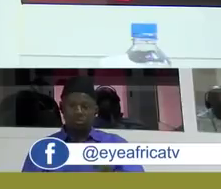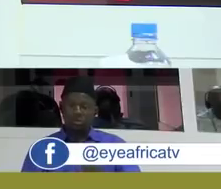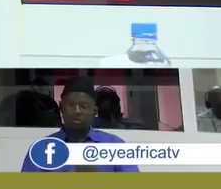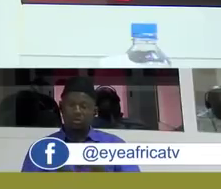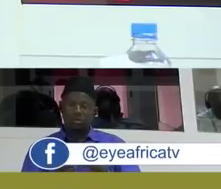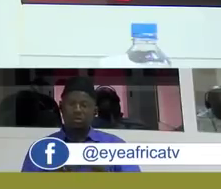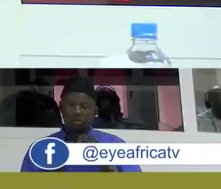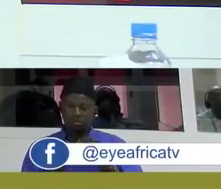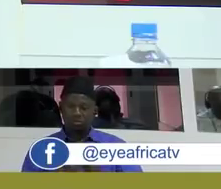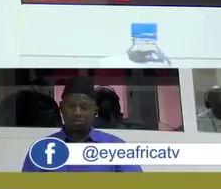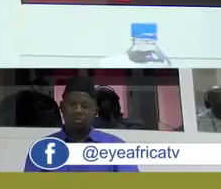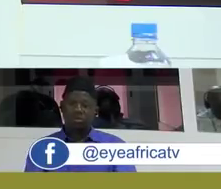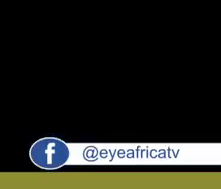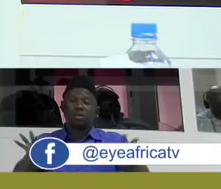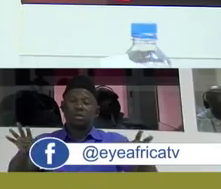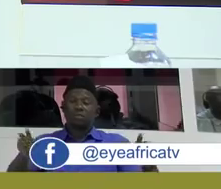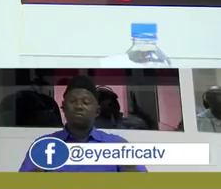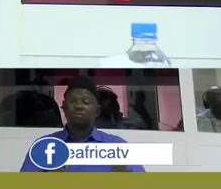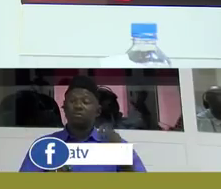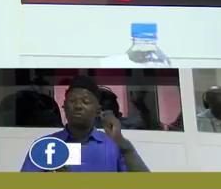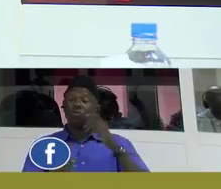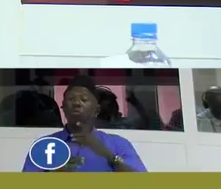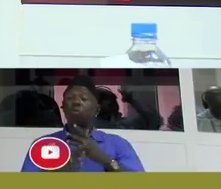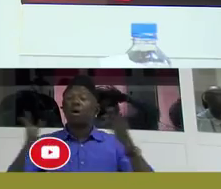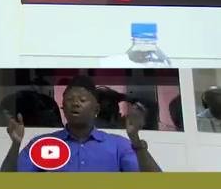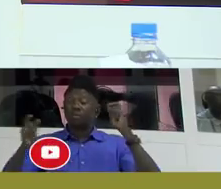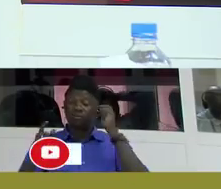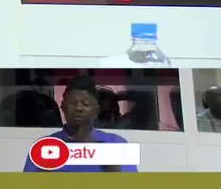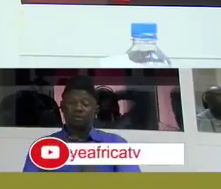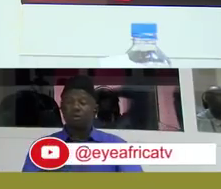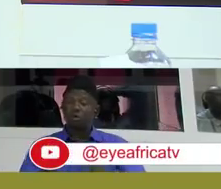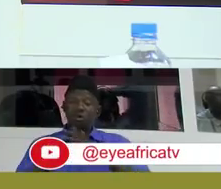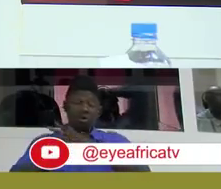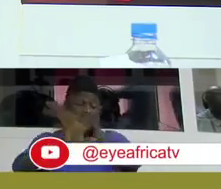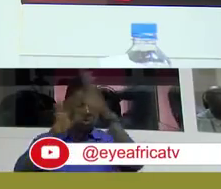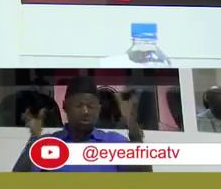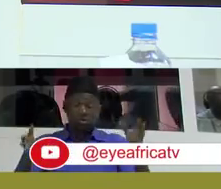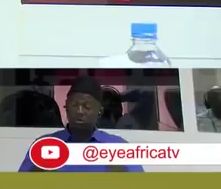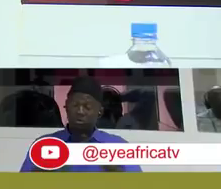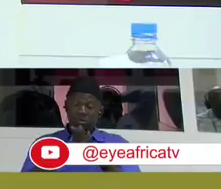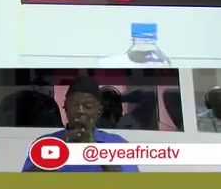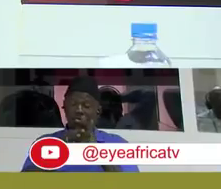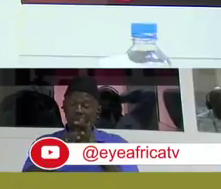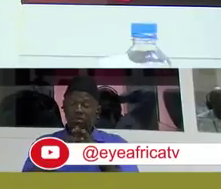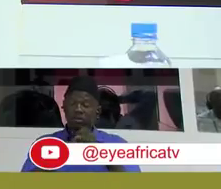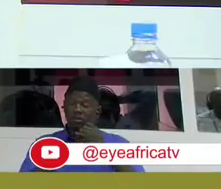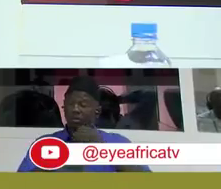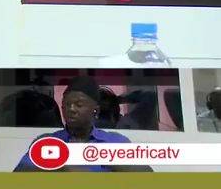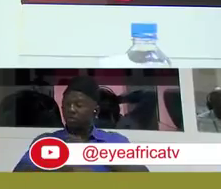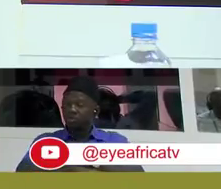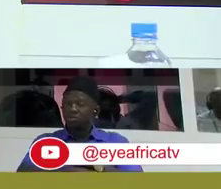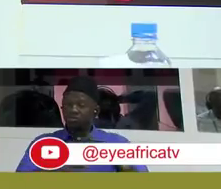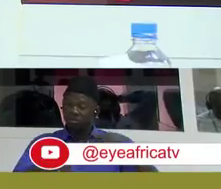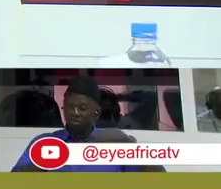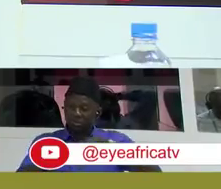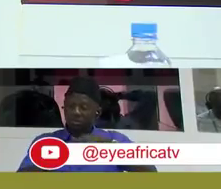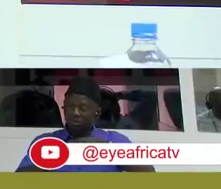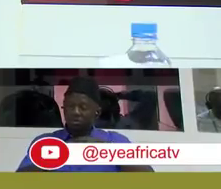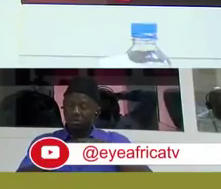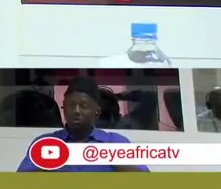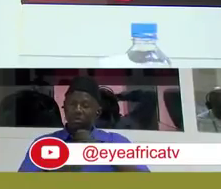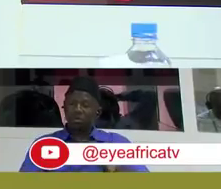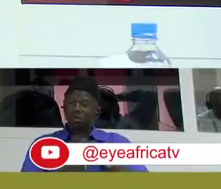it's wildfire. Other organizations, institutions belonging to the Catholic or the